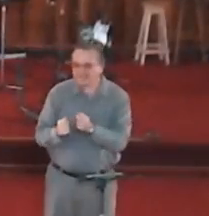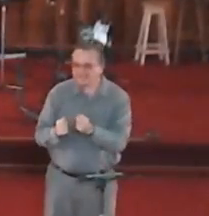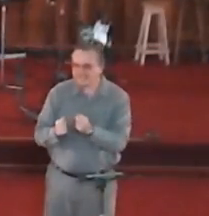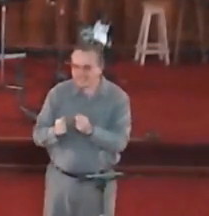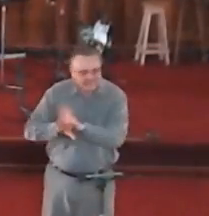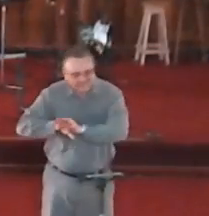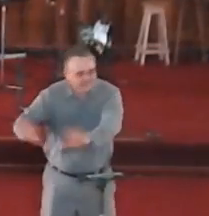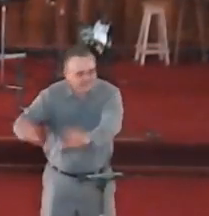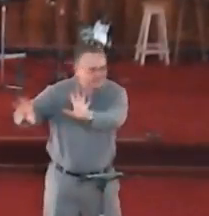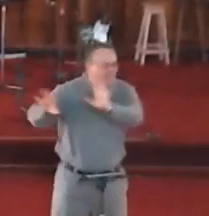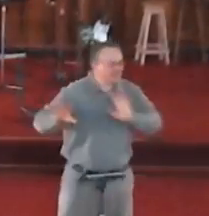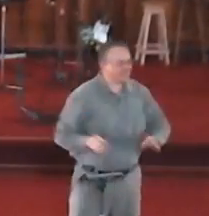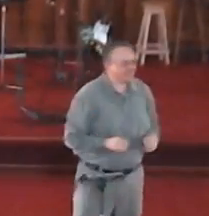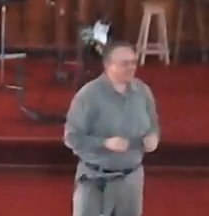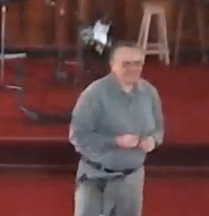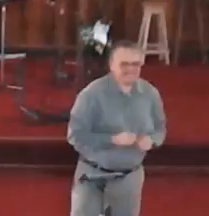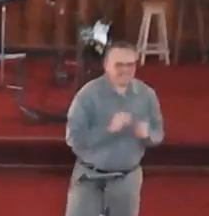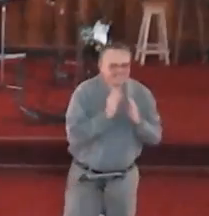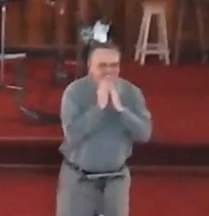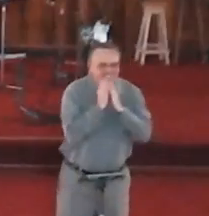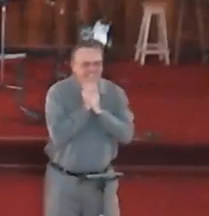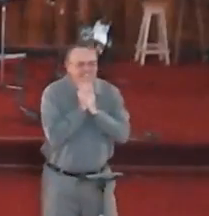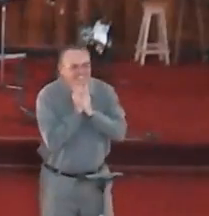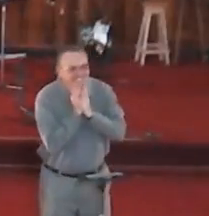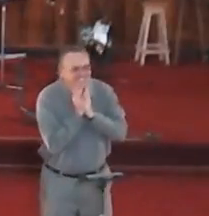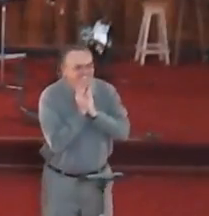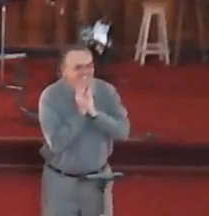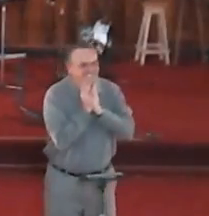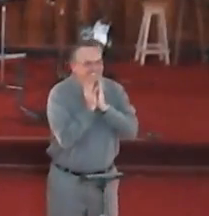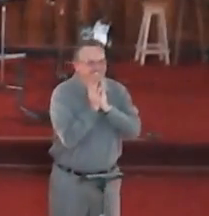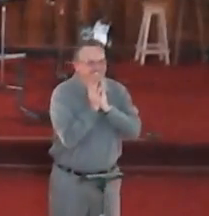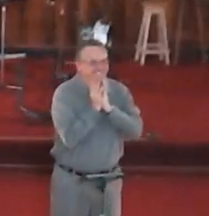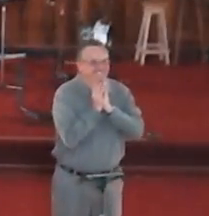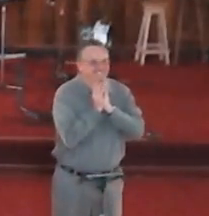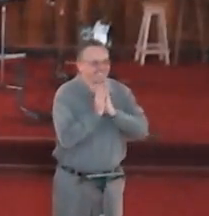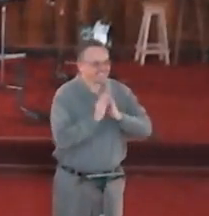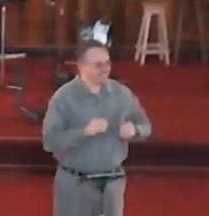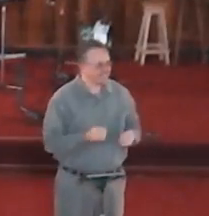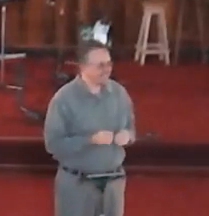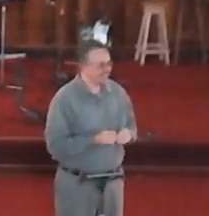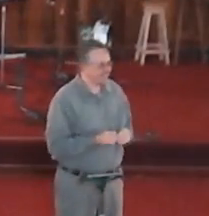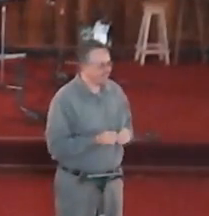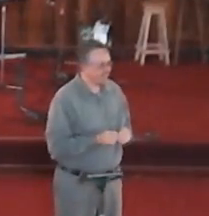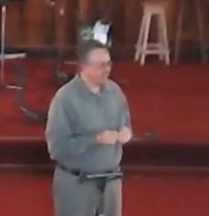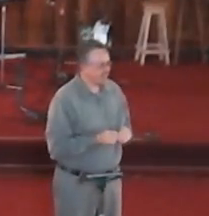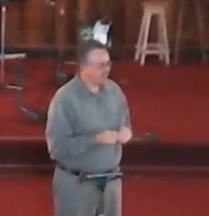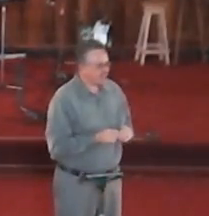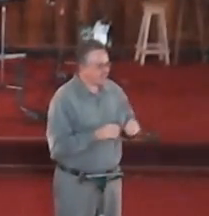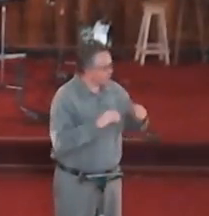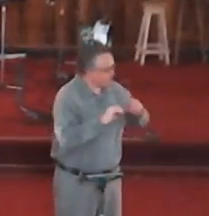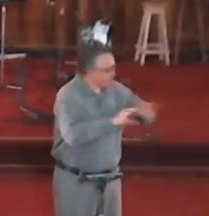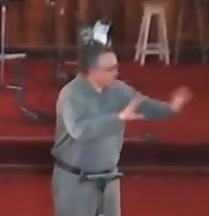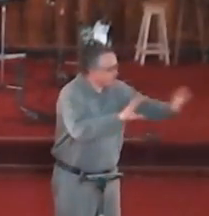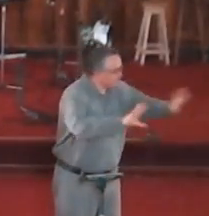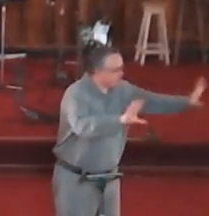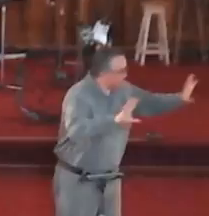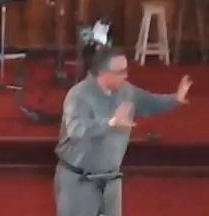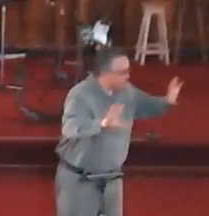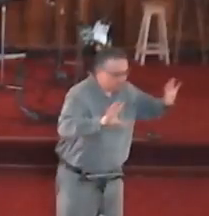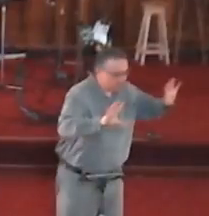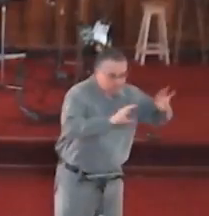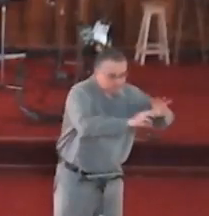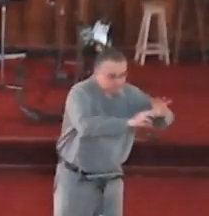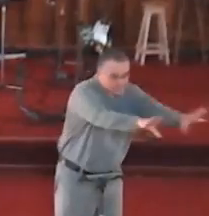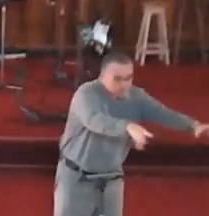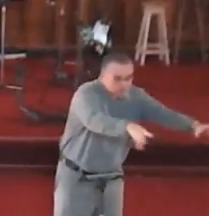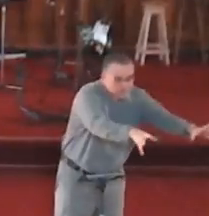WhatsApp a Natanael y lo quita. He sends a WhatsApp to Nathaniel, and they get rid of him. Y todos